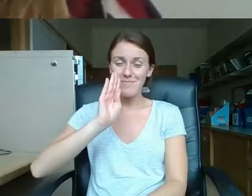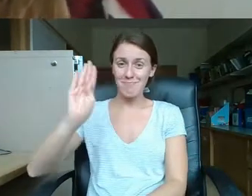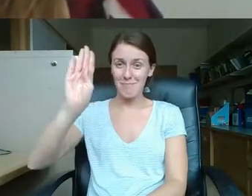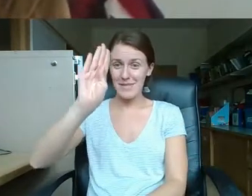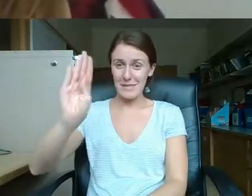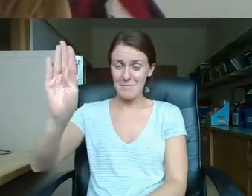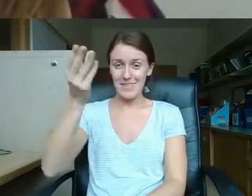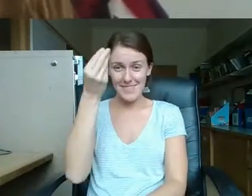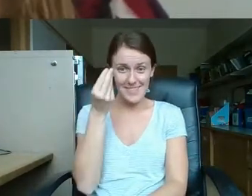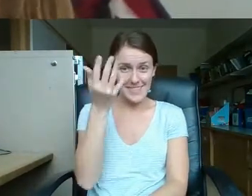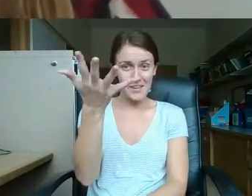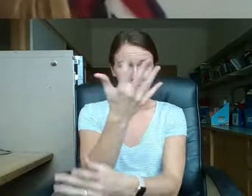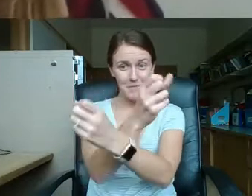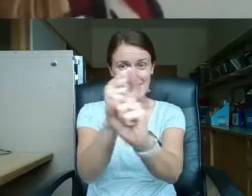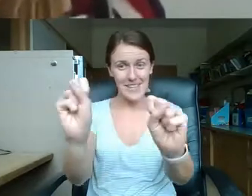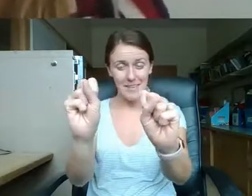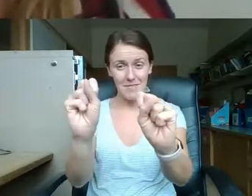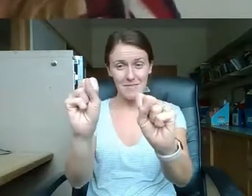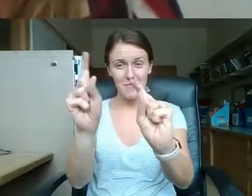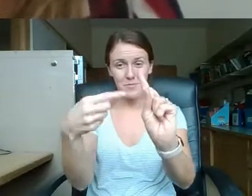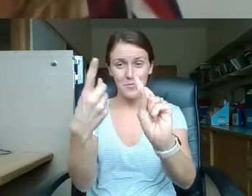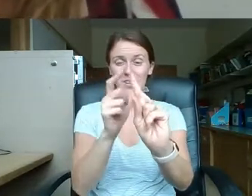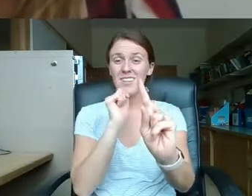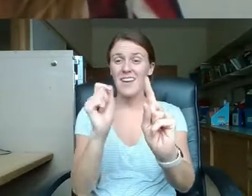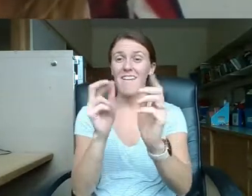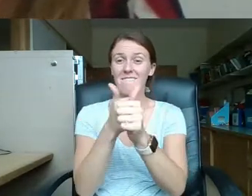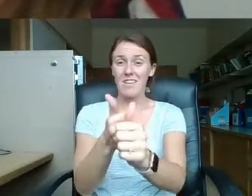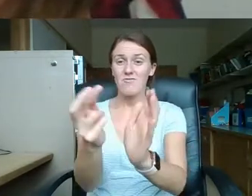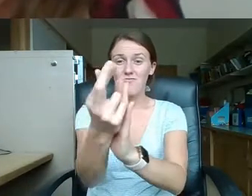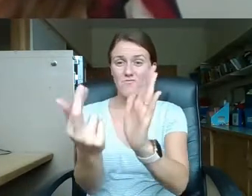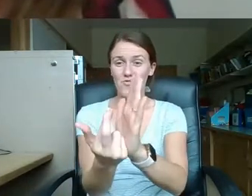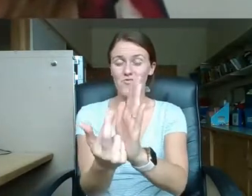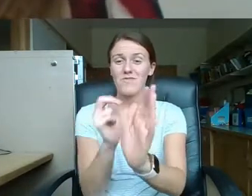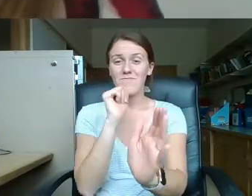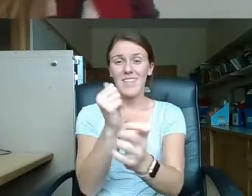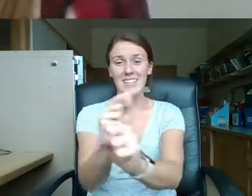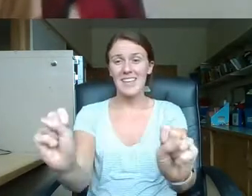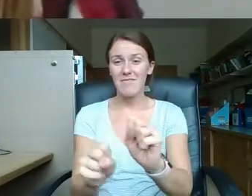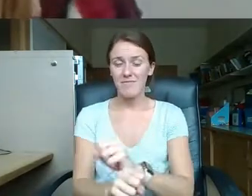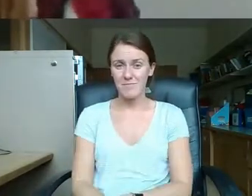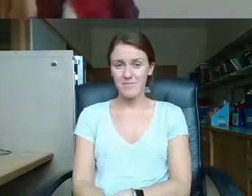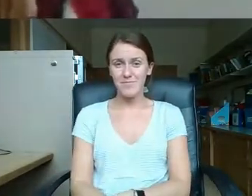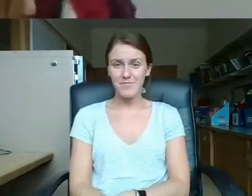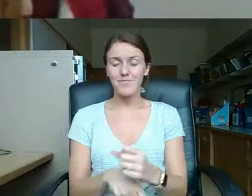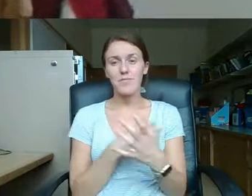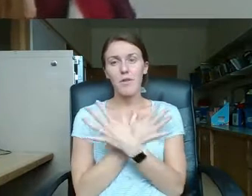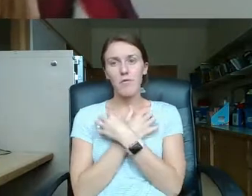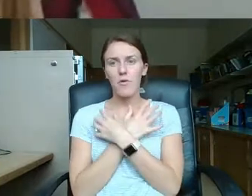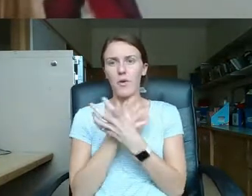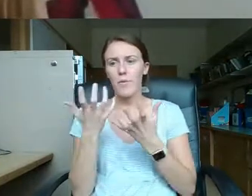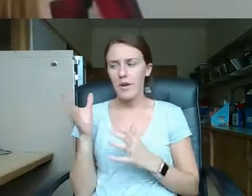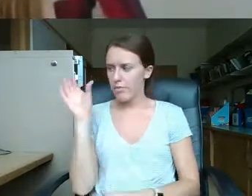to be safe. He's not being safe when he goes off the chair and he's going to leave. He decided to look around